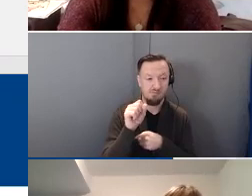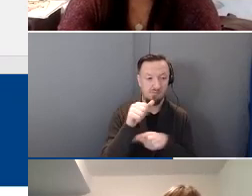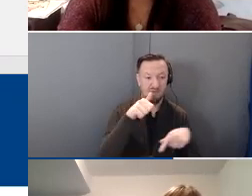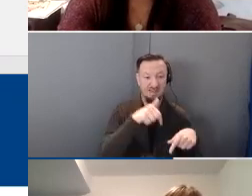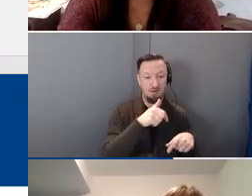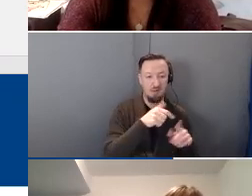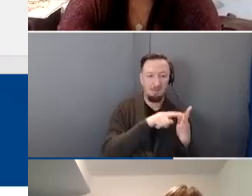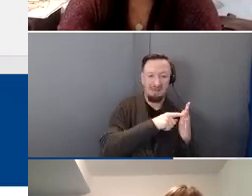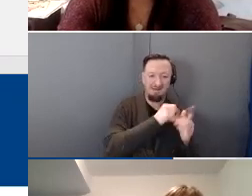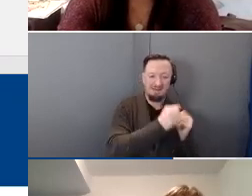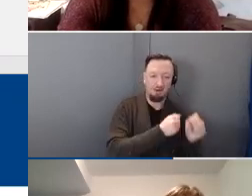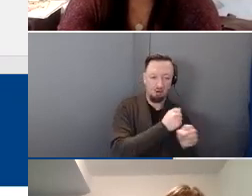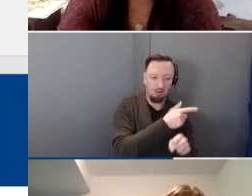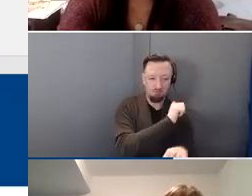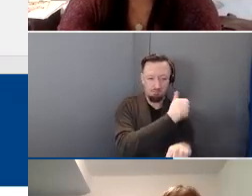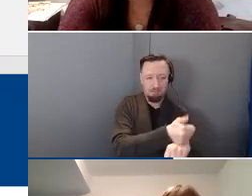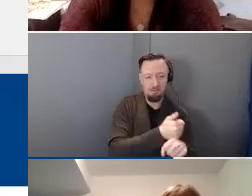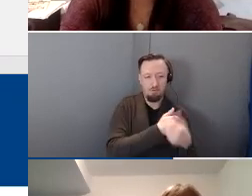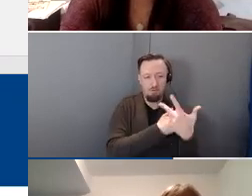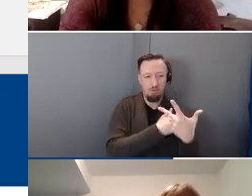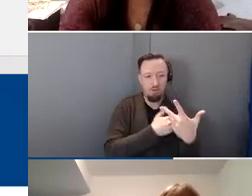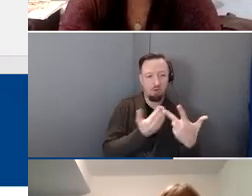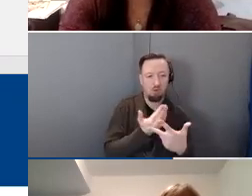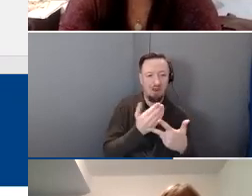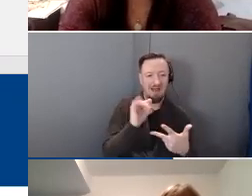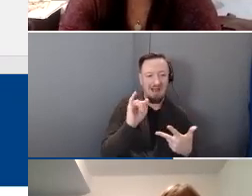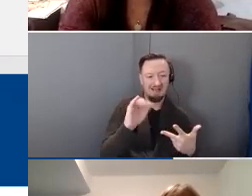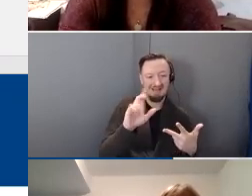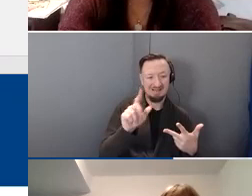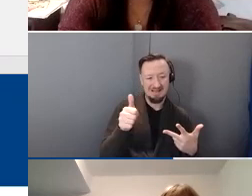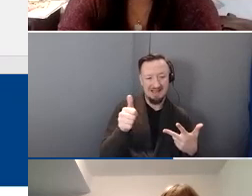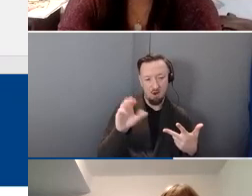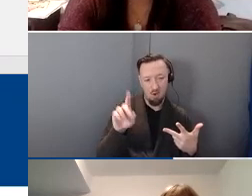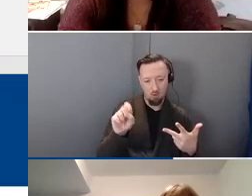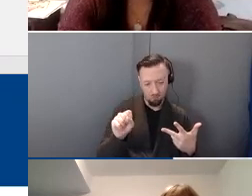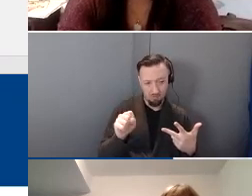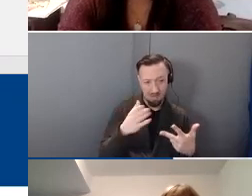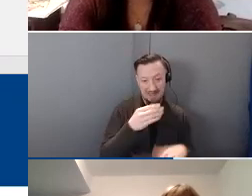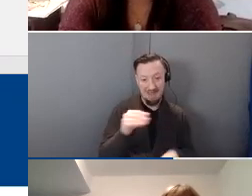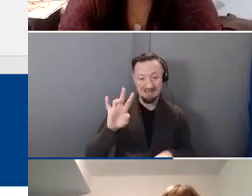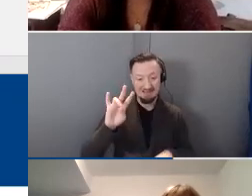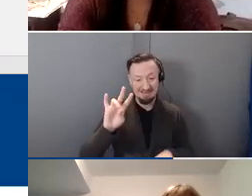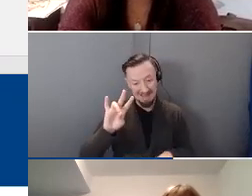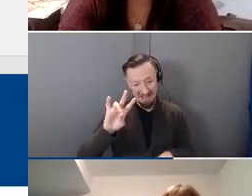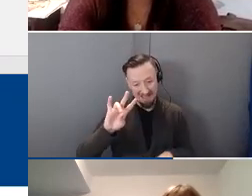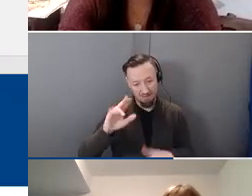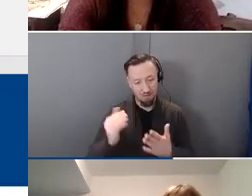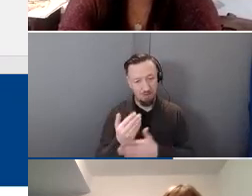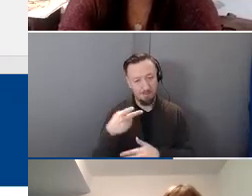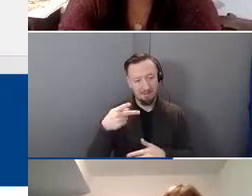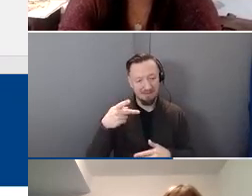they implemented 3 new ICD-10 codes and 7 new PCS codes, all related